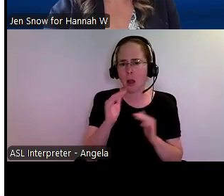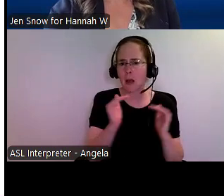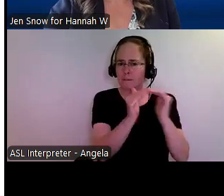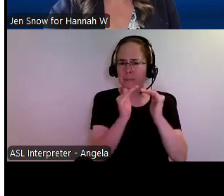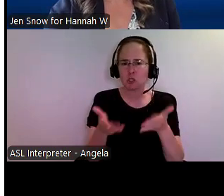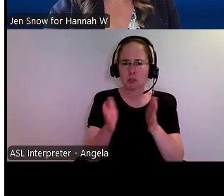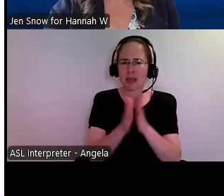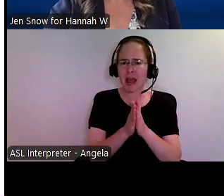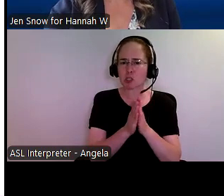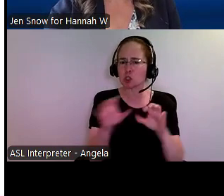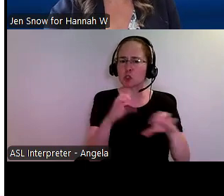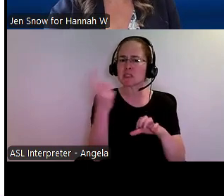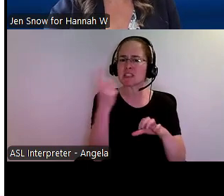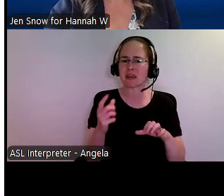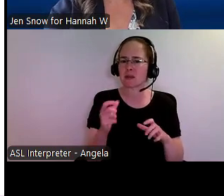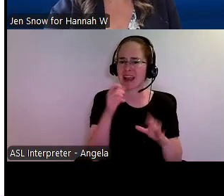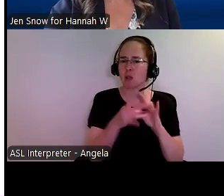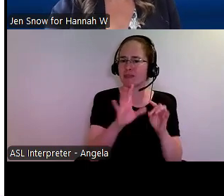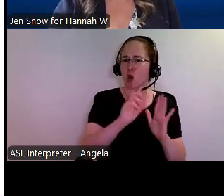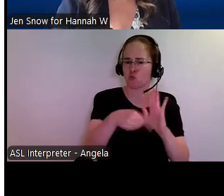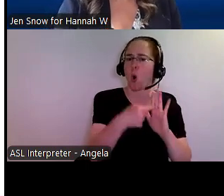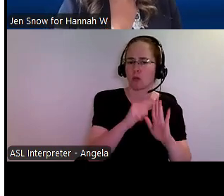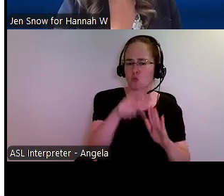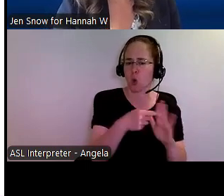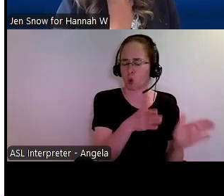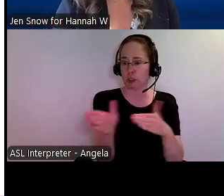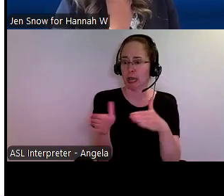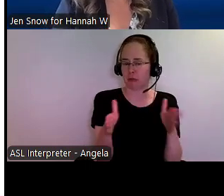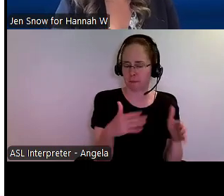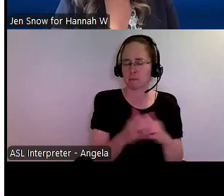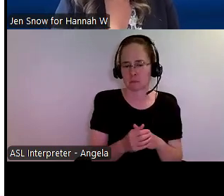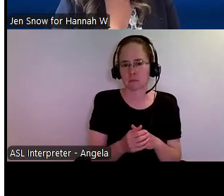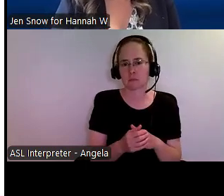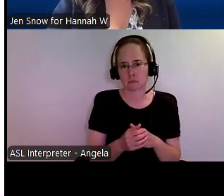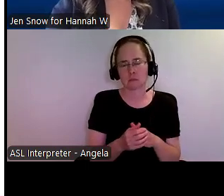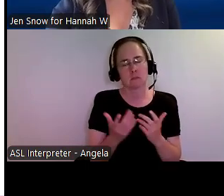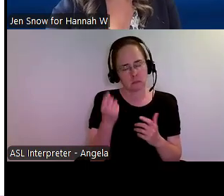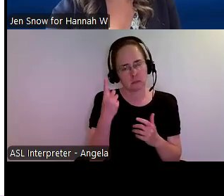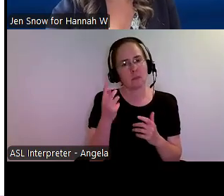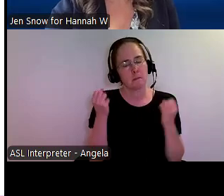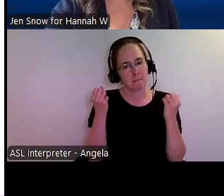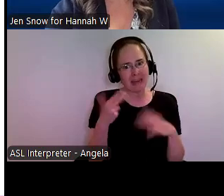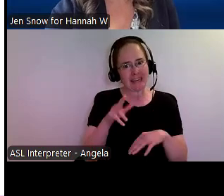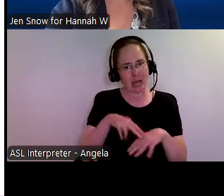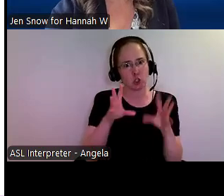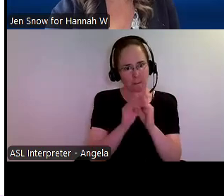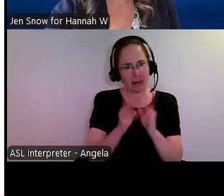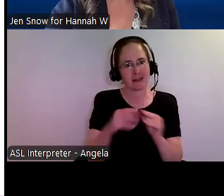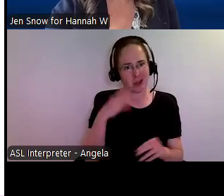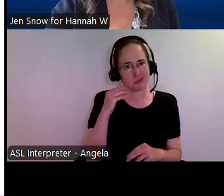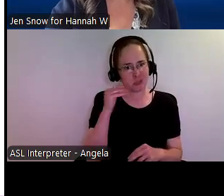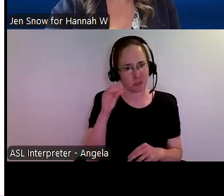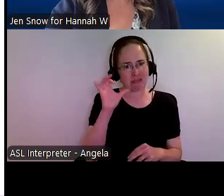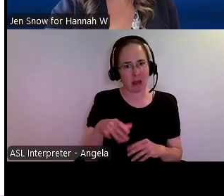to do things that they weren't hired to do. And we've been having a lot of conversations about that in several different national meetings that I've been in recently. And so I put